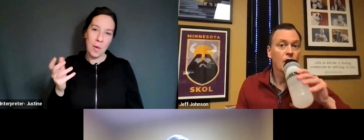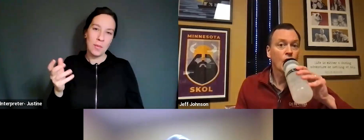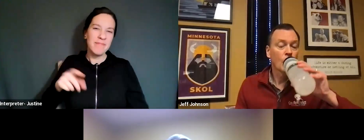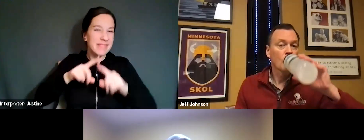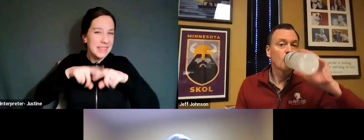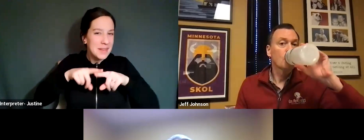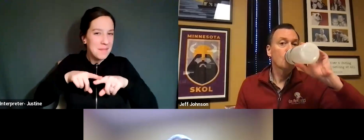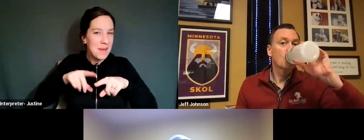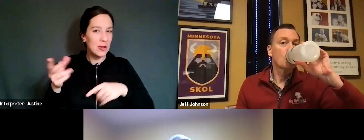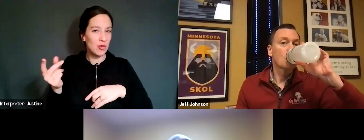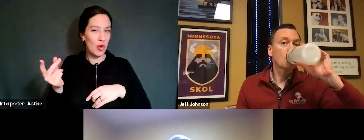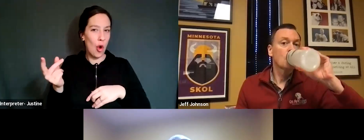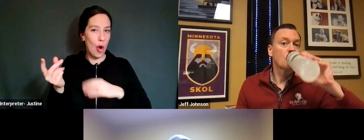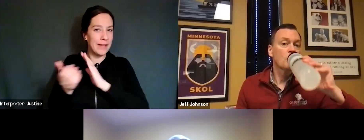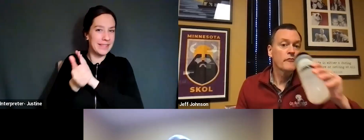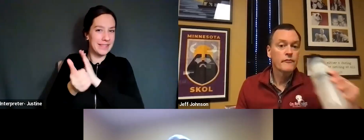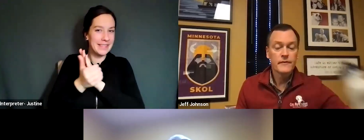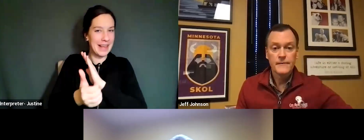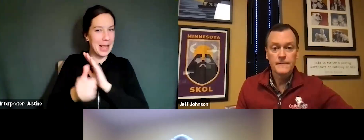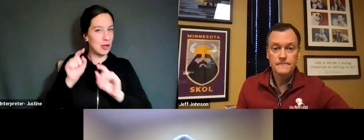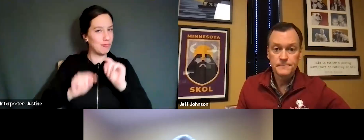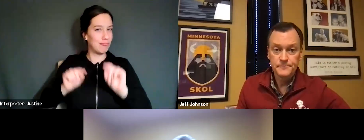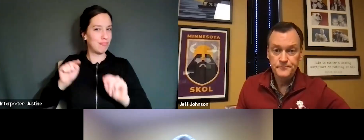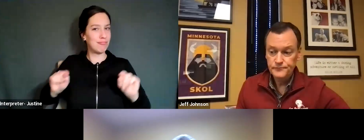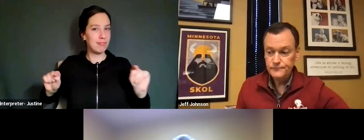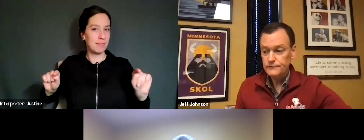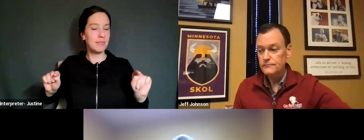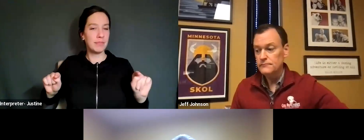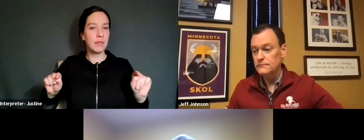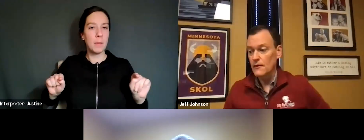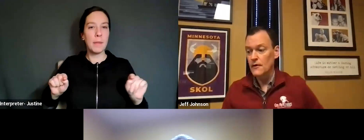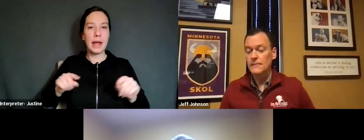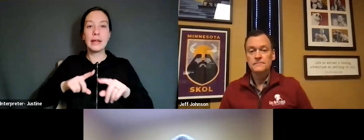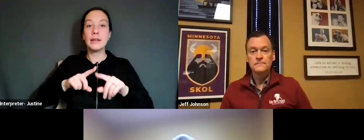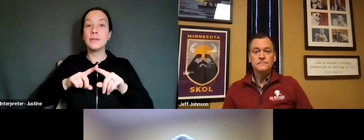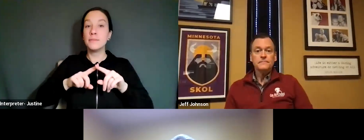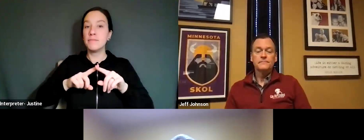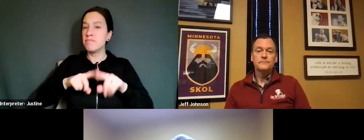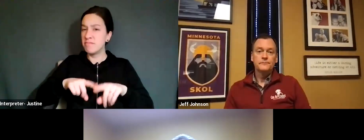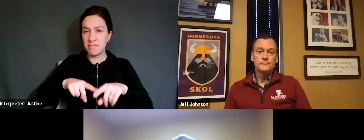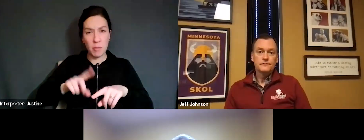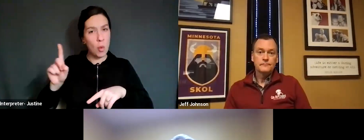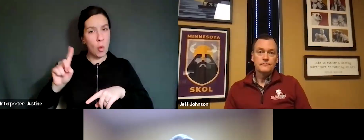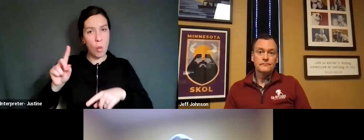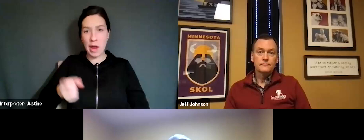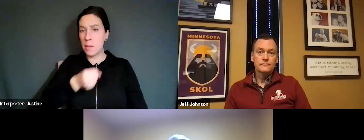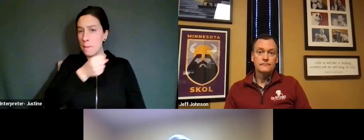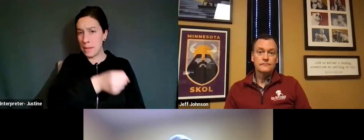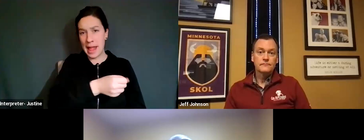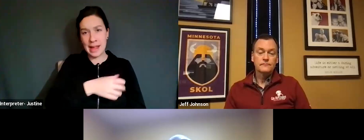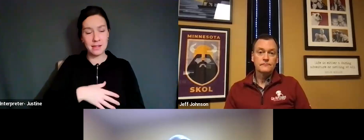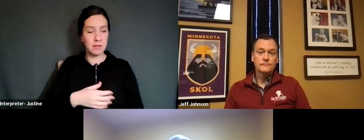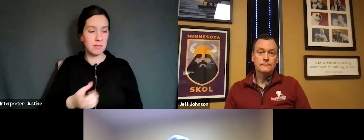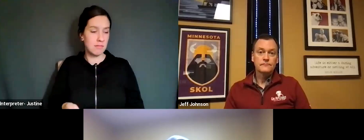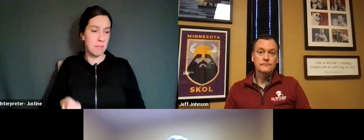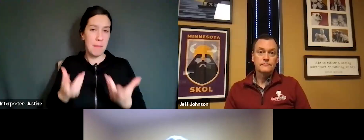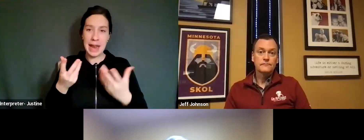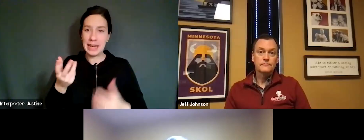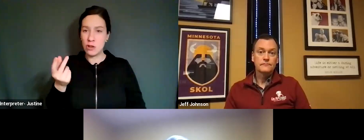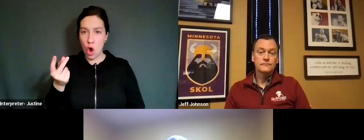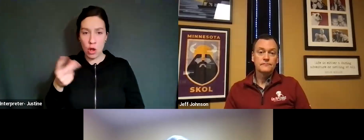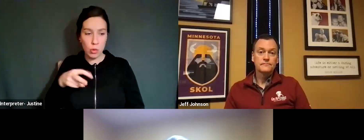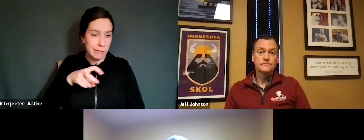dogs are learning to be placed in any role that we have here. So a lot of retrieves and tugs, things like